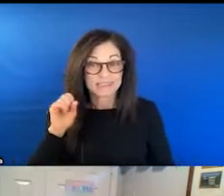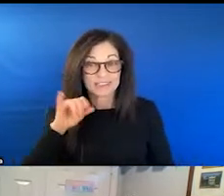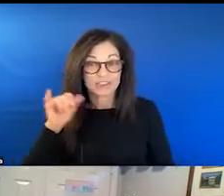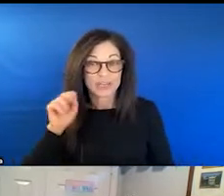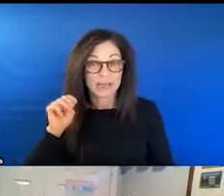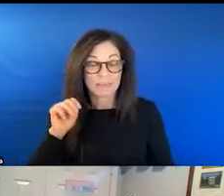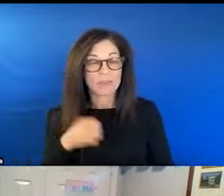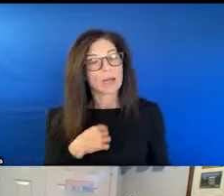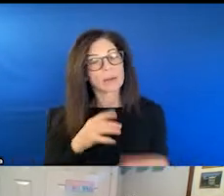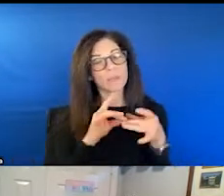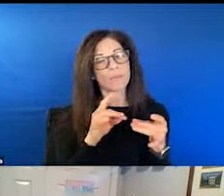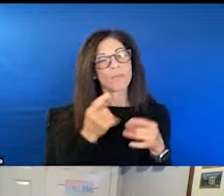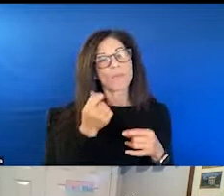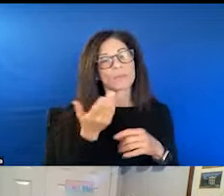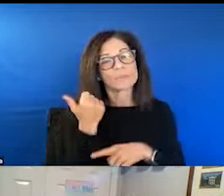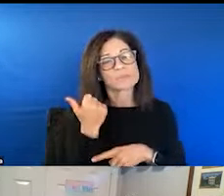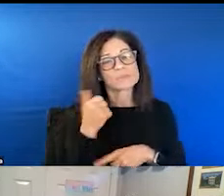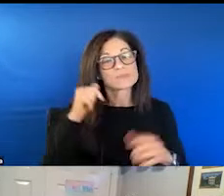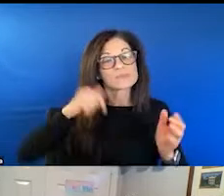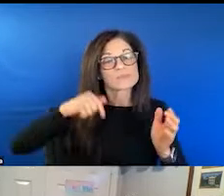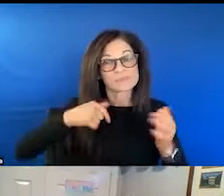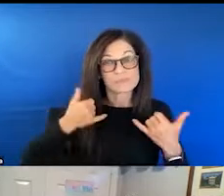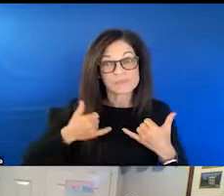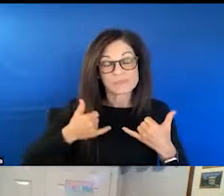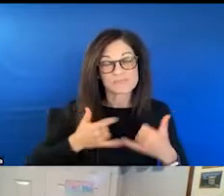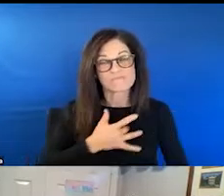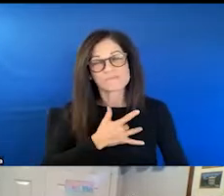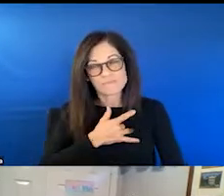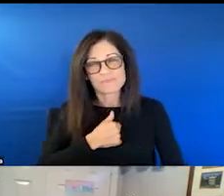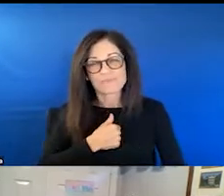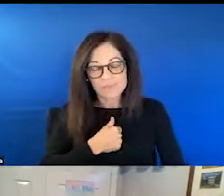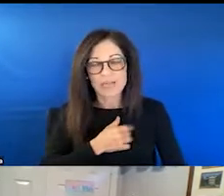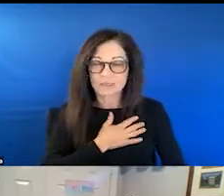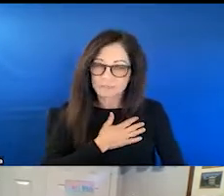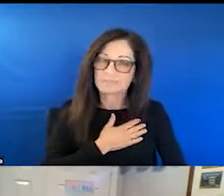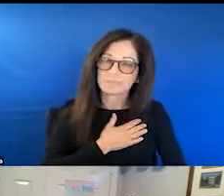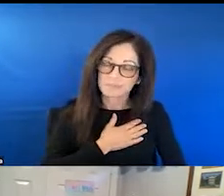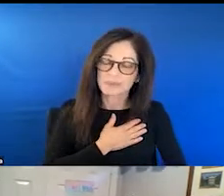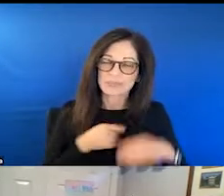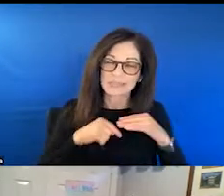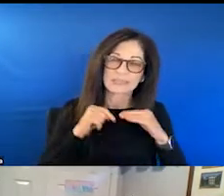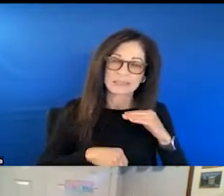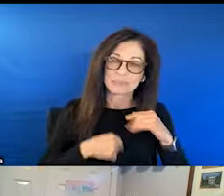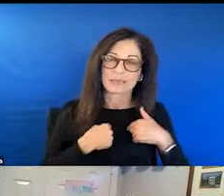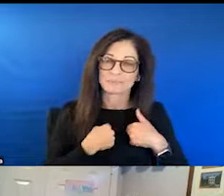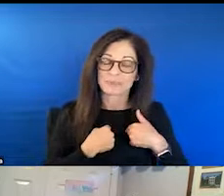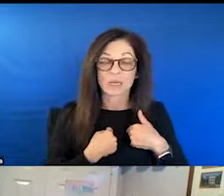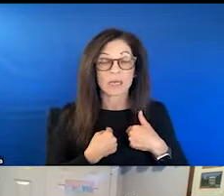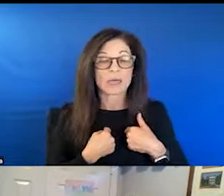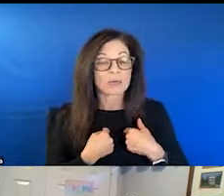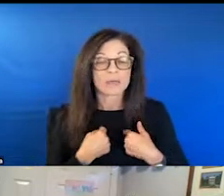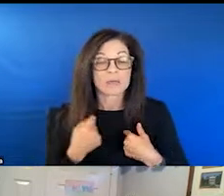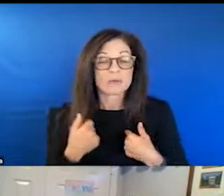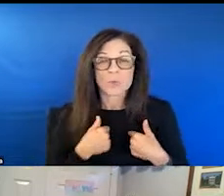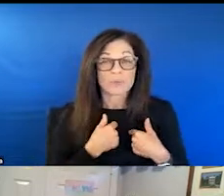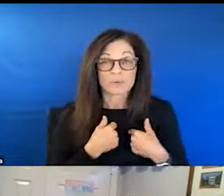earlier, this particular jam touches me in a very, very deep way, because we've been talking quite a bit